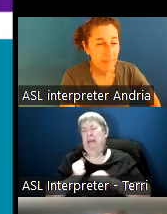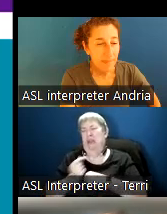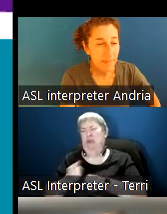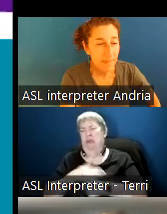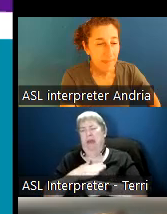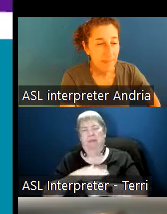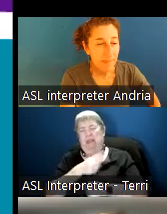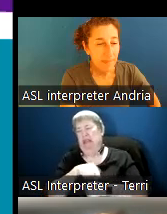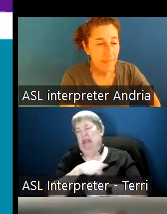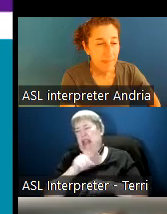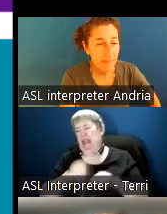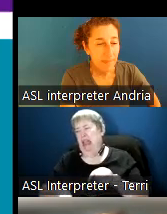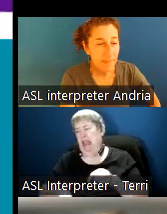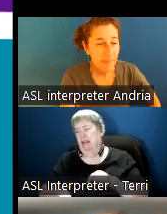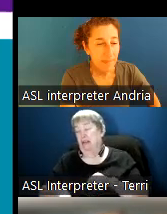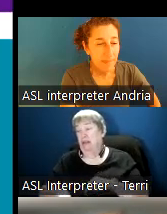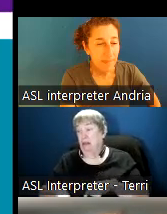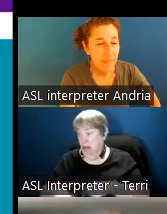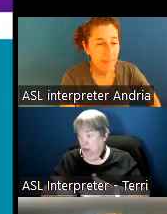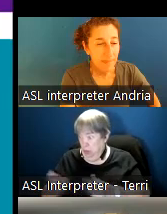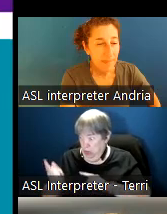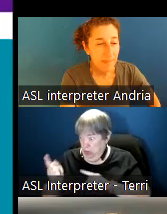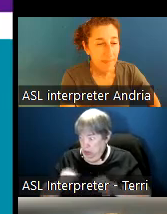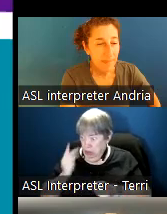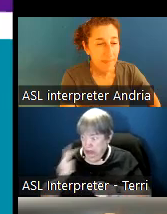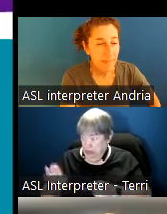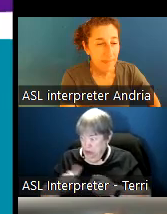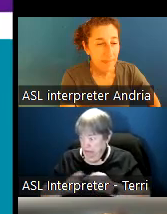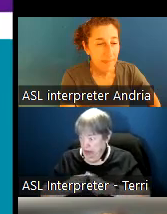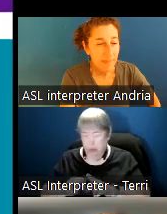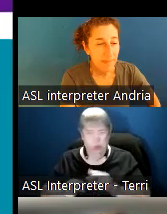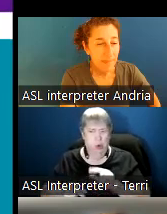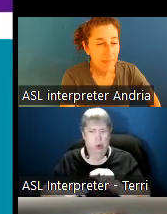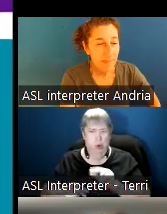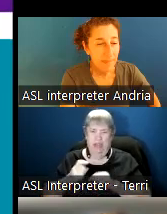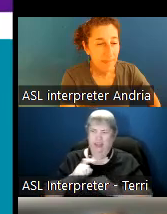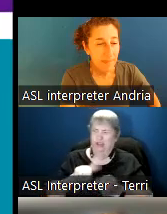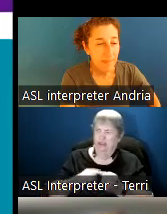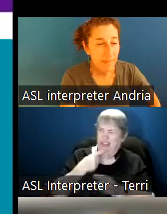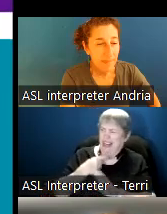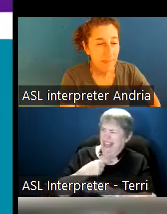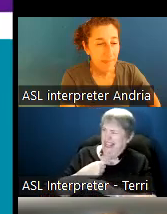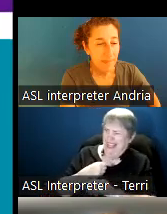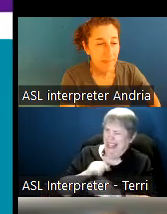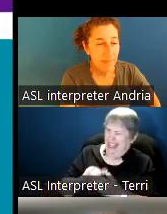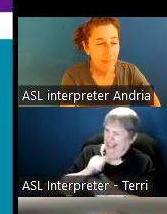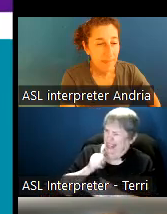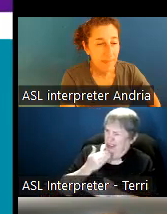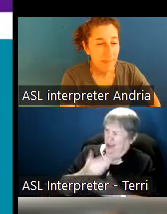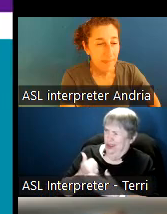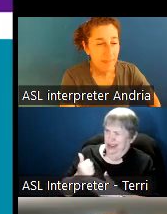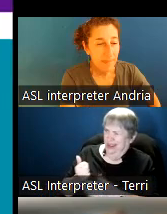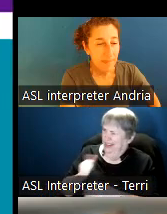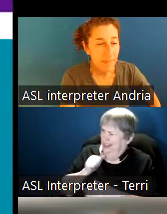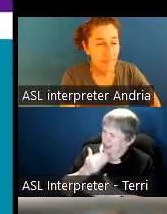letting you go and see your friends, because every time you do, your friends are like, hey, this is not good to be around